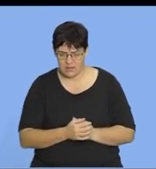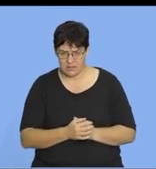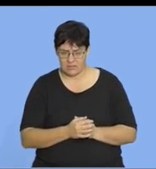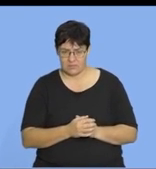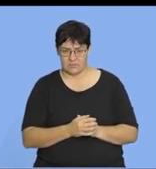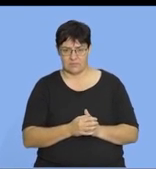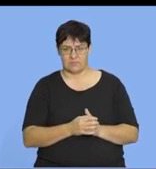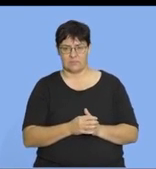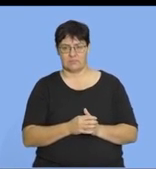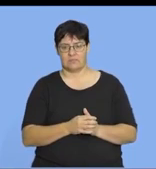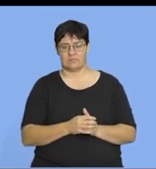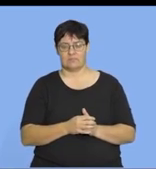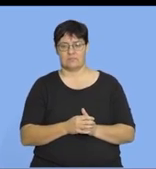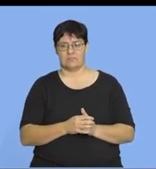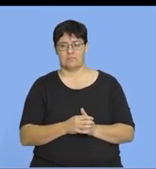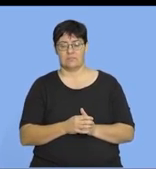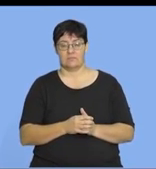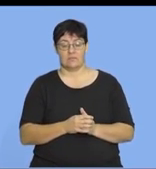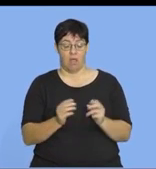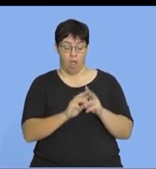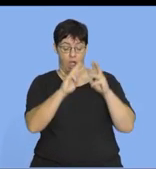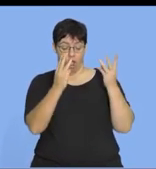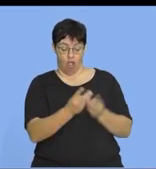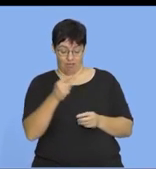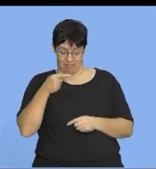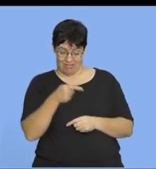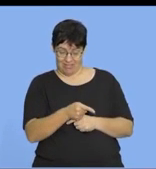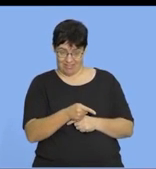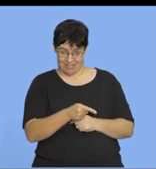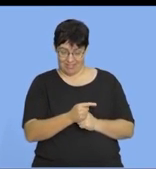reason is this. The Earth